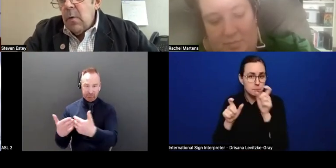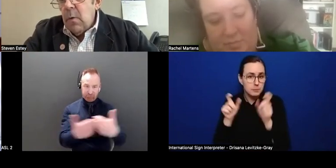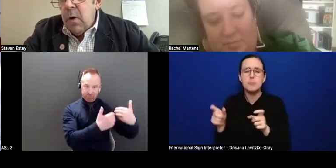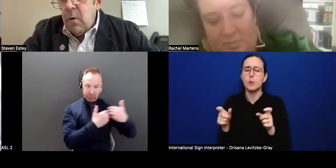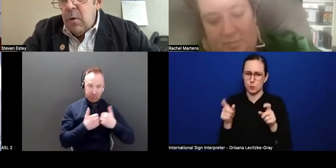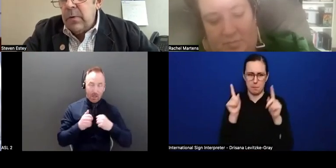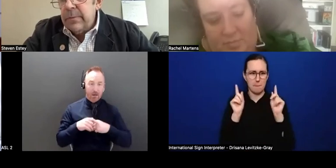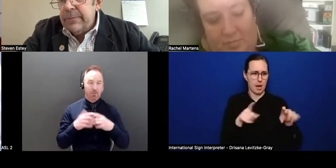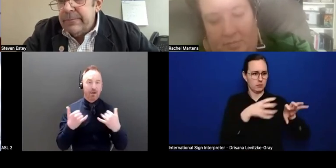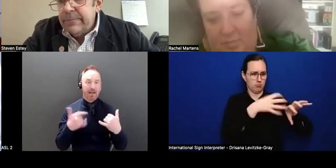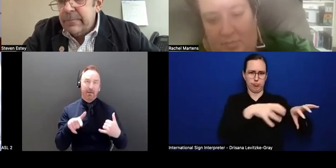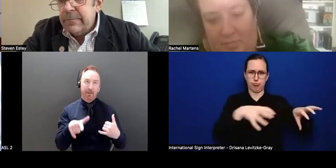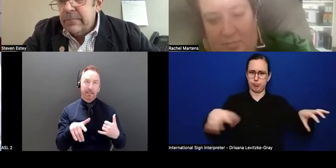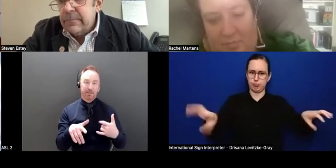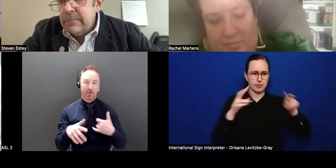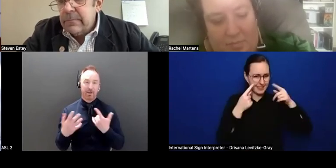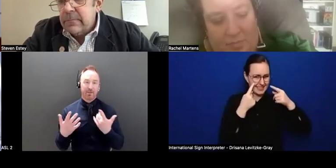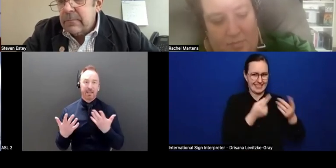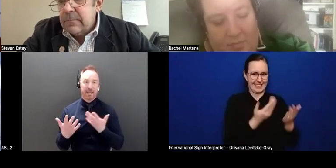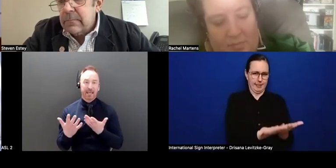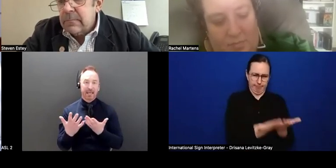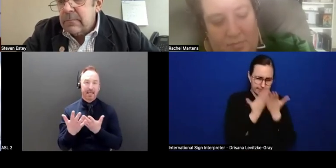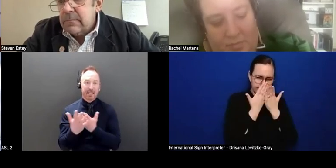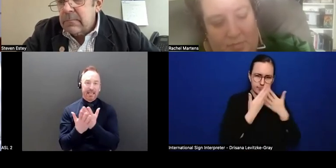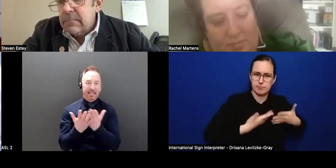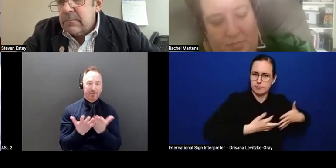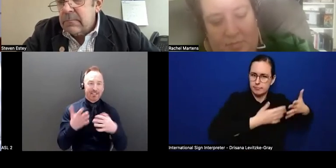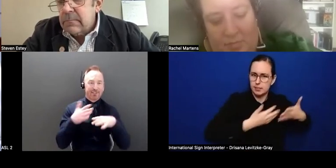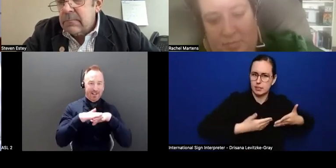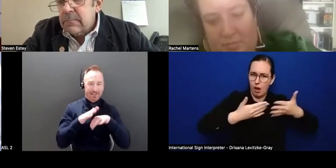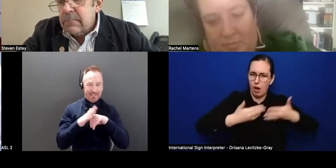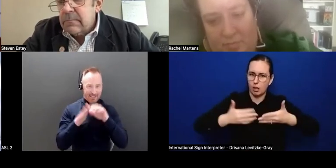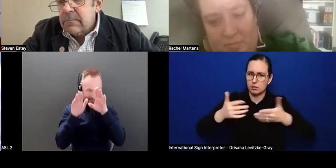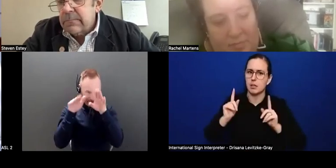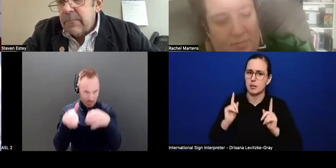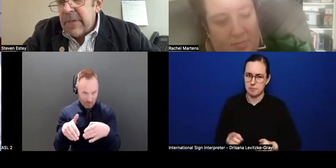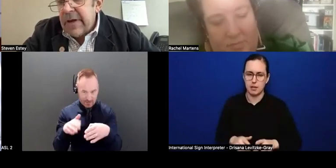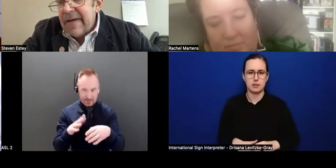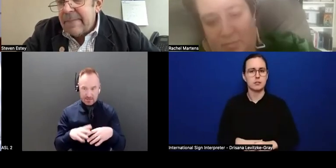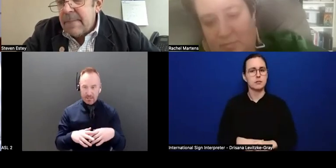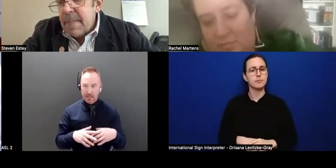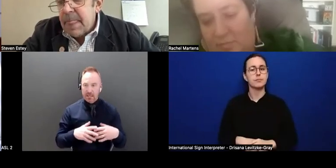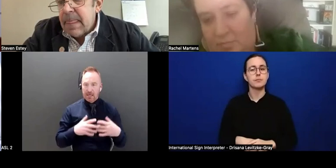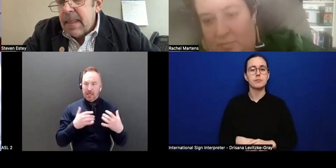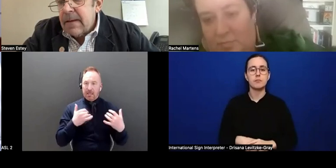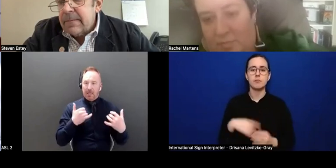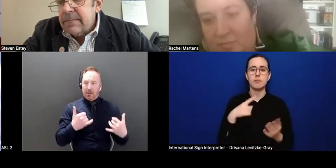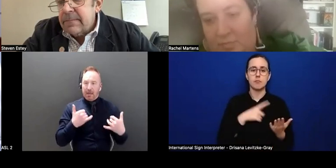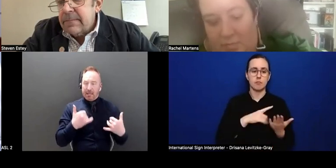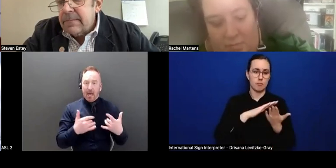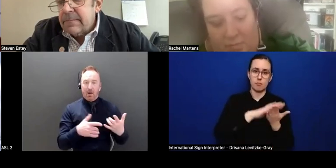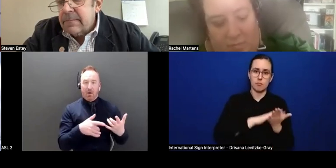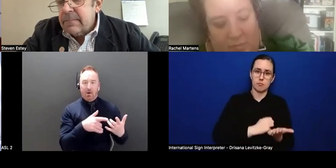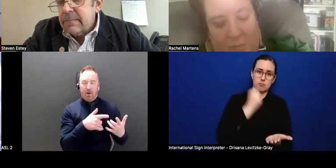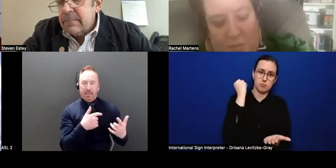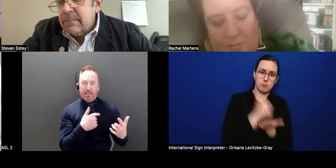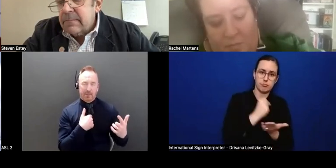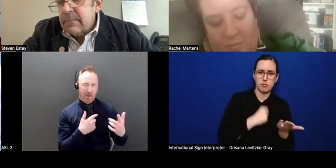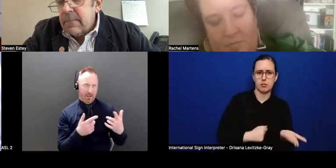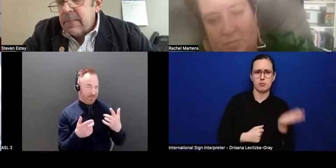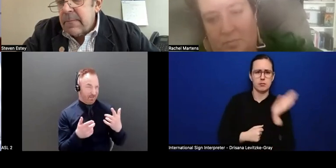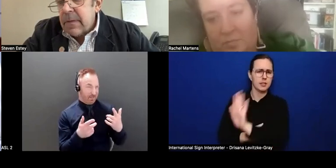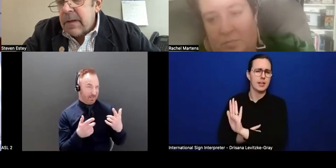moment, I can't recognize any published paper at the moment, even though please don't quote me on that. If you